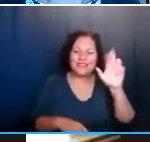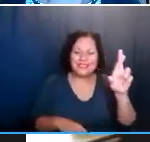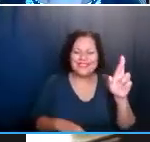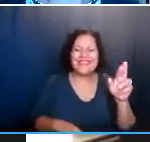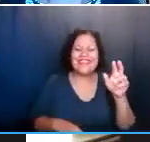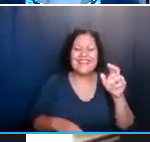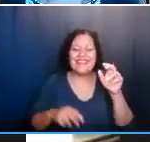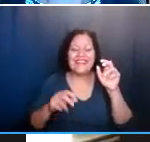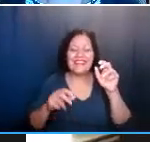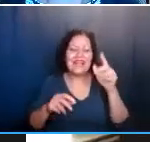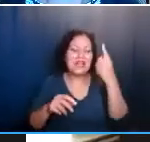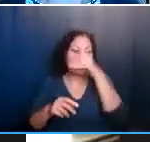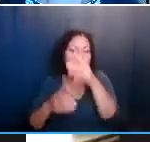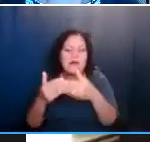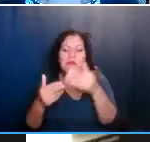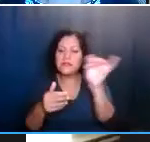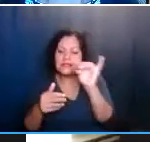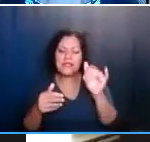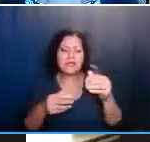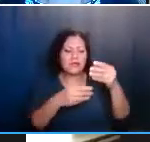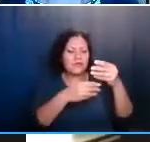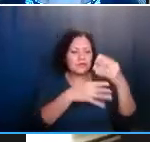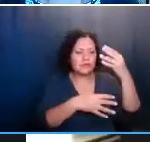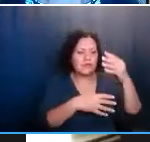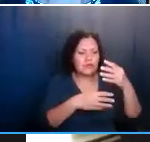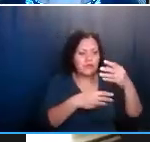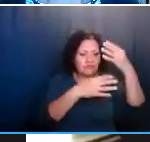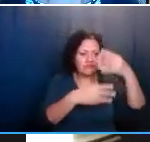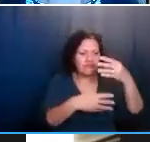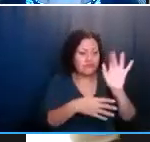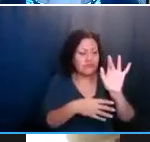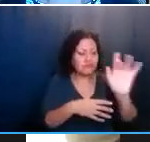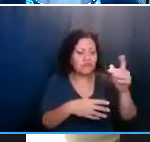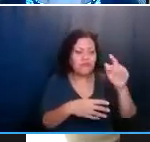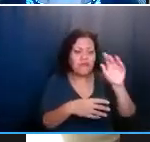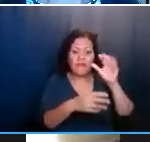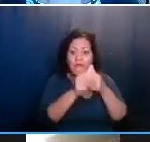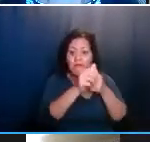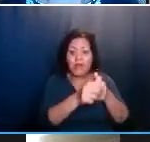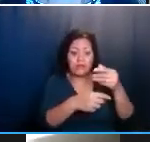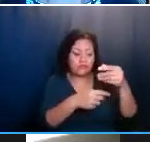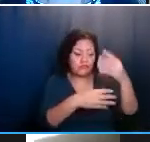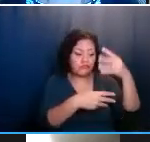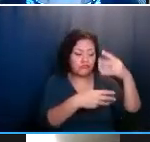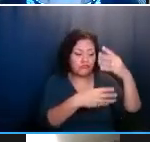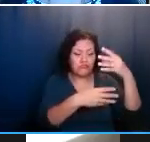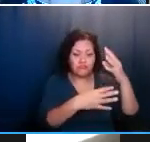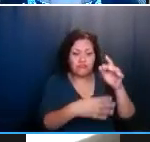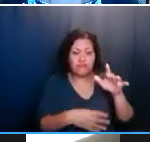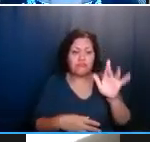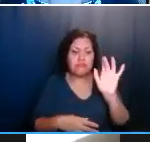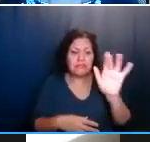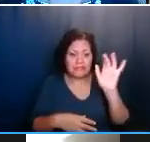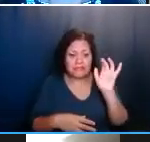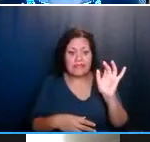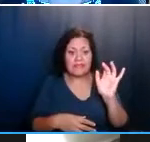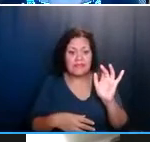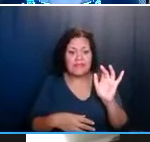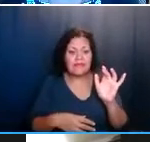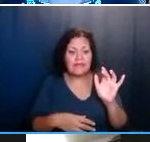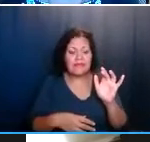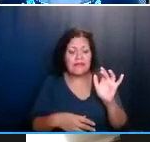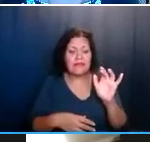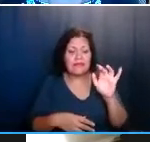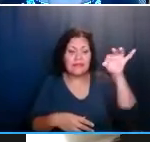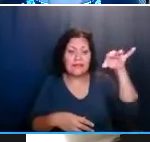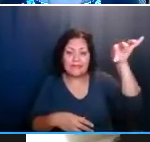follow these. If you're just looking for the ones that you're following, you can click on the followed tab and it'll just pull